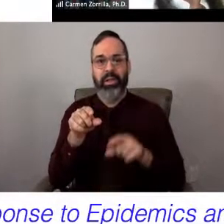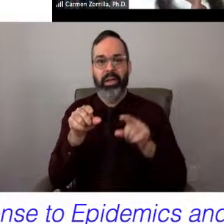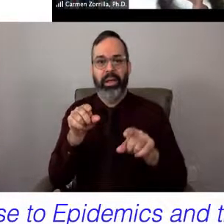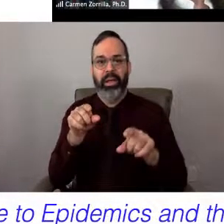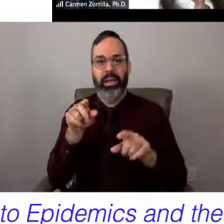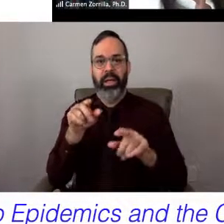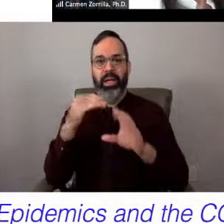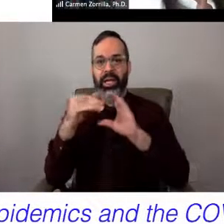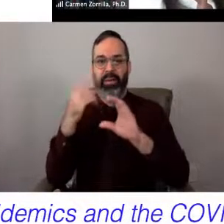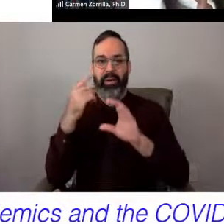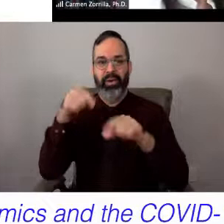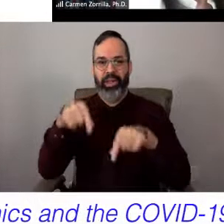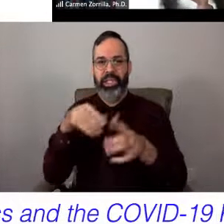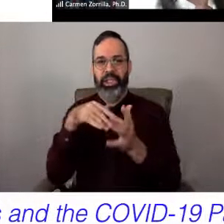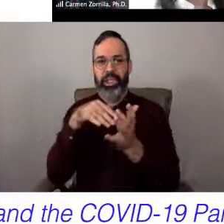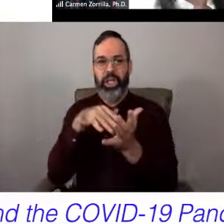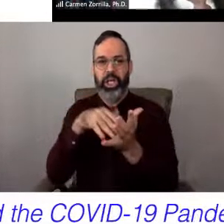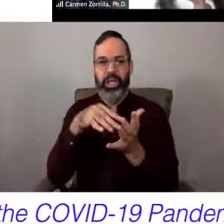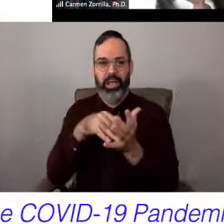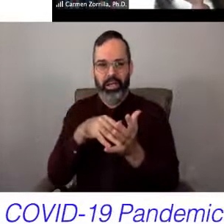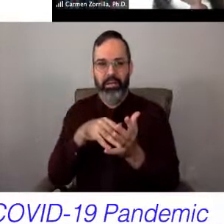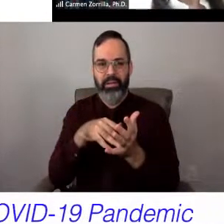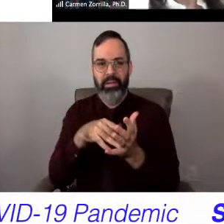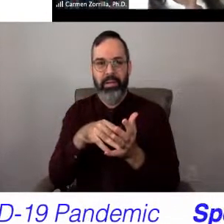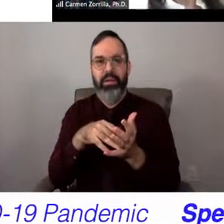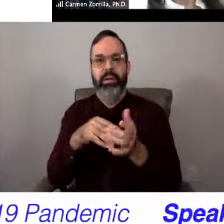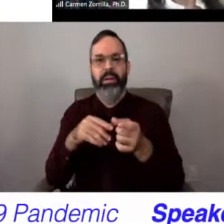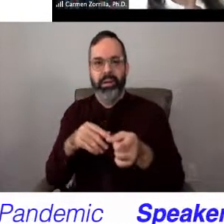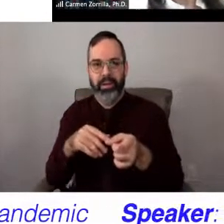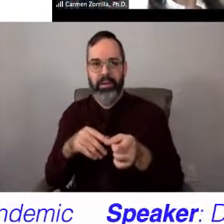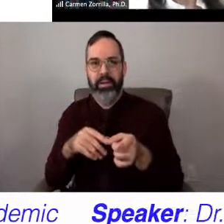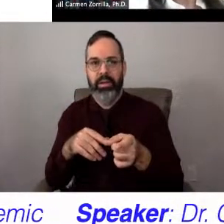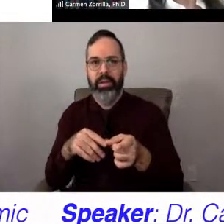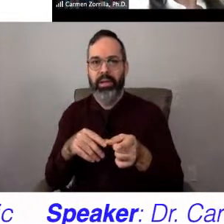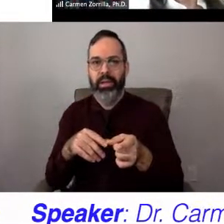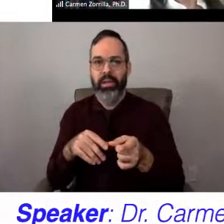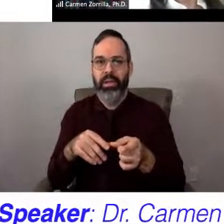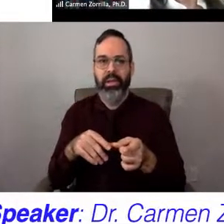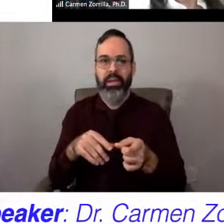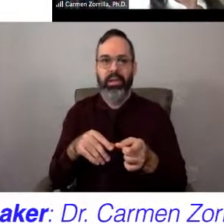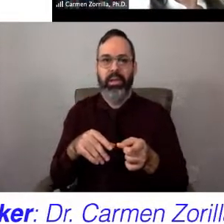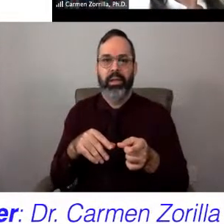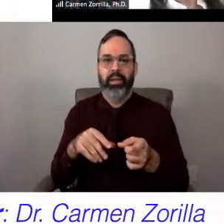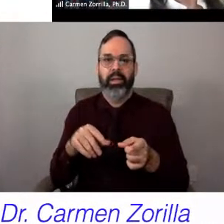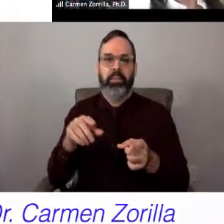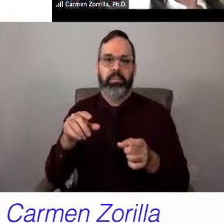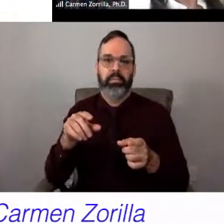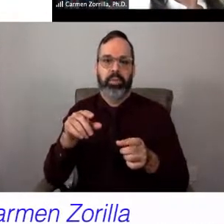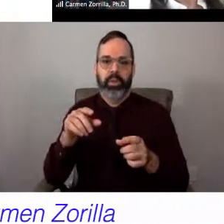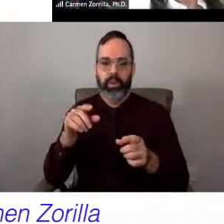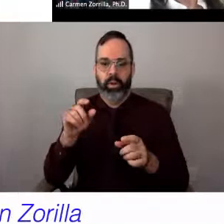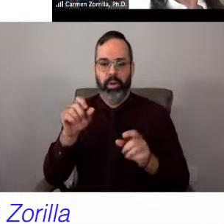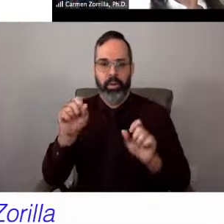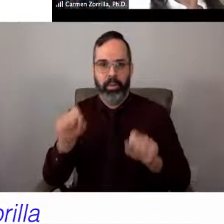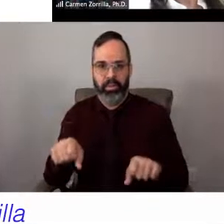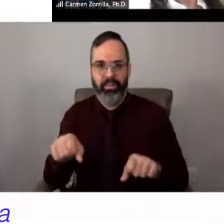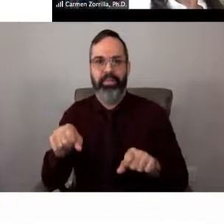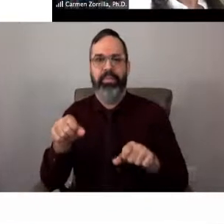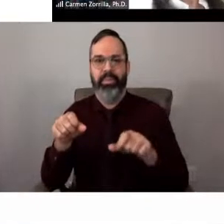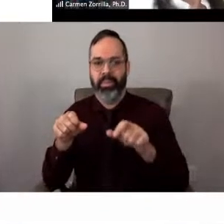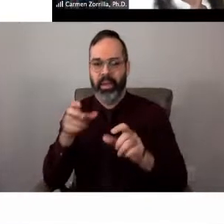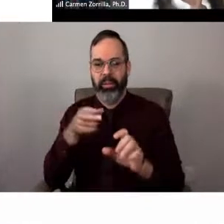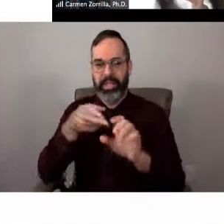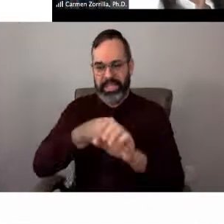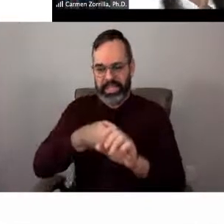been diagnosed with COVID can send a note to this email, and they might get information on whether they can participate in